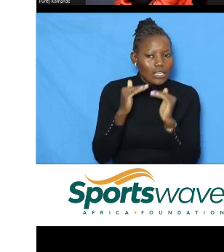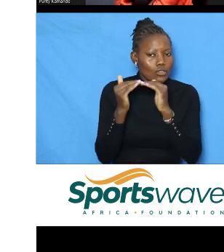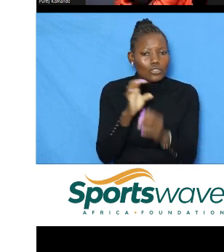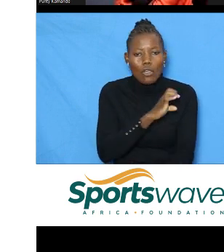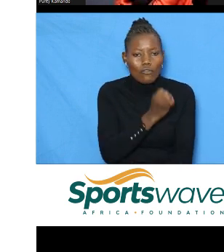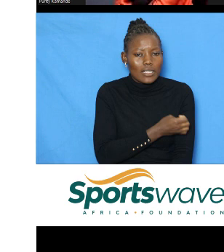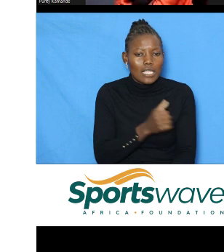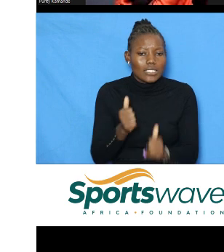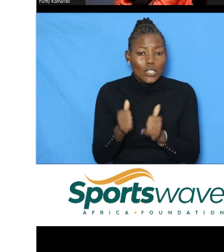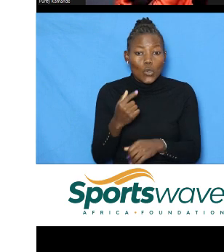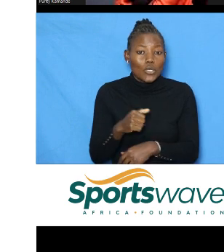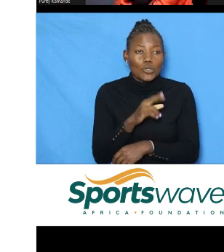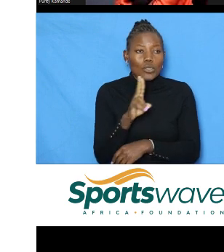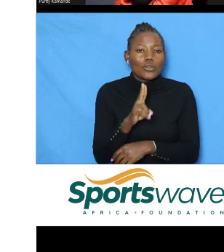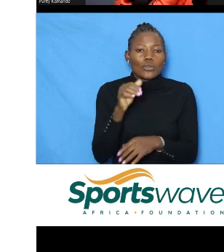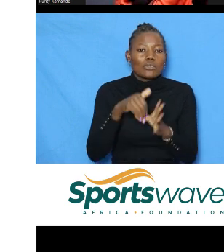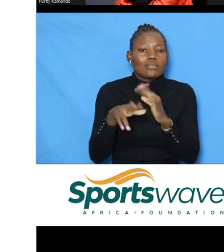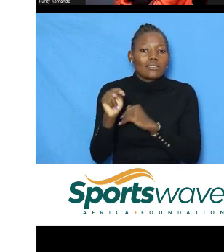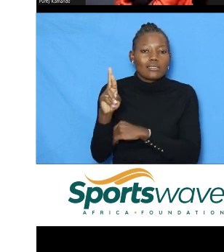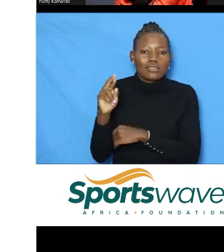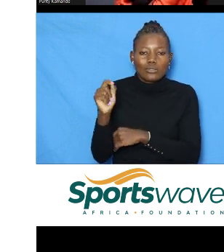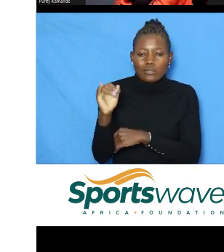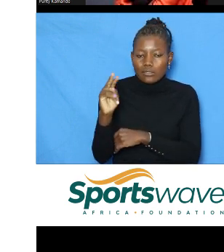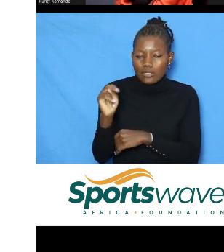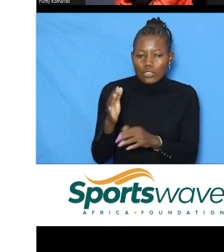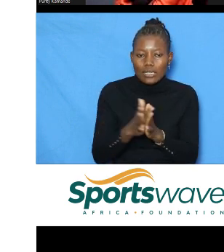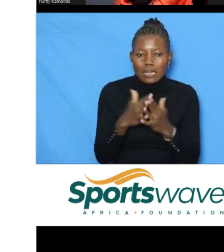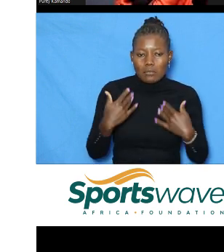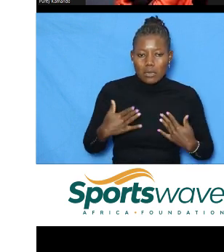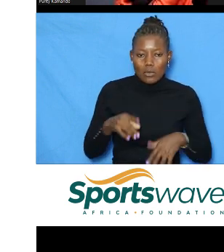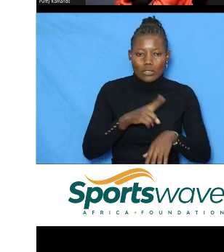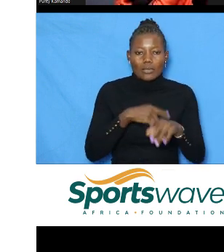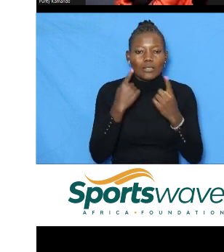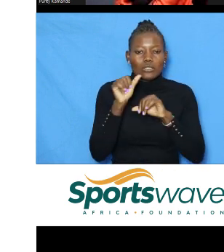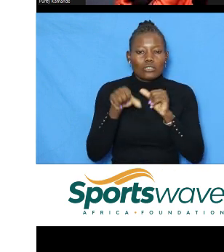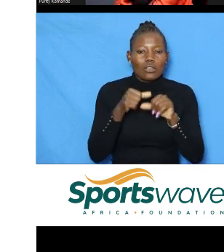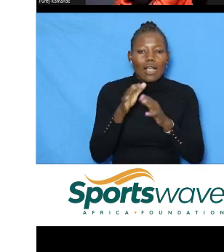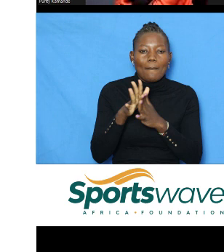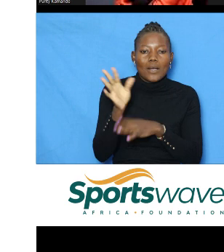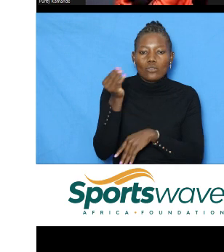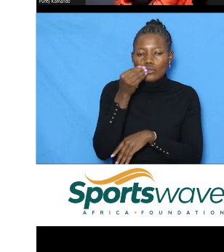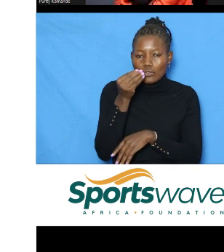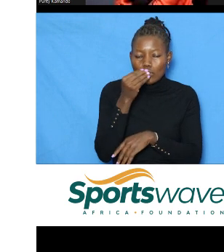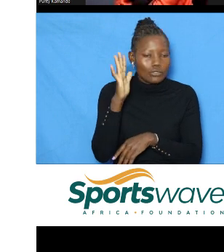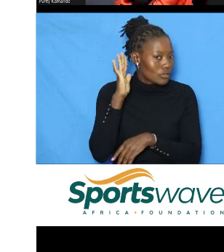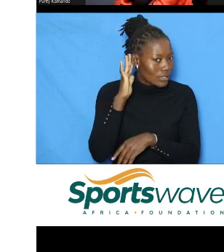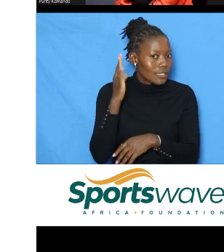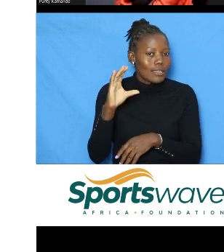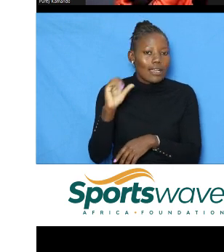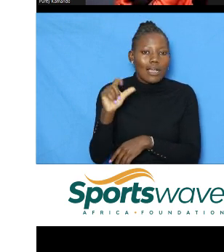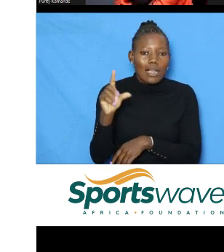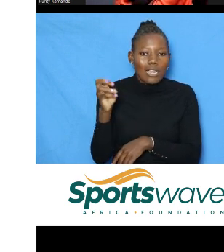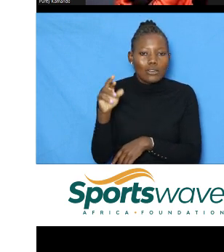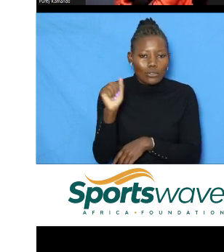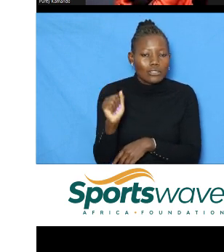that we use in nutrition. And people constantly, when they're talking about food, when they're talking about nutrition, you'll hear the term calories